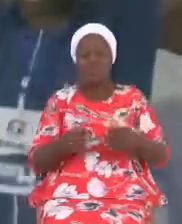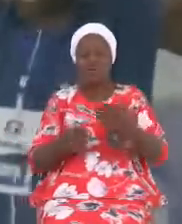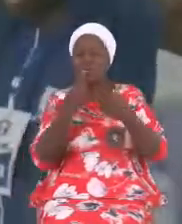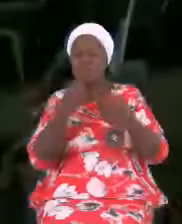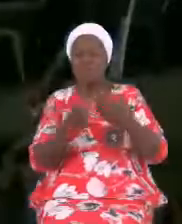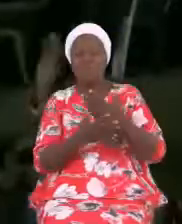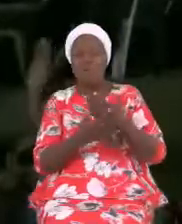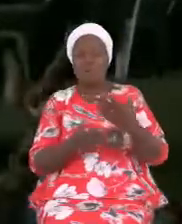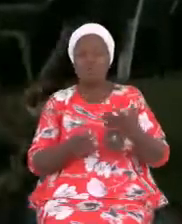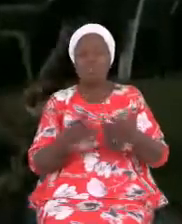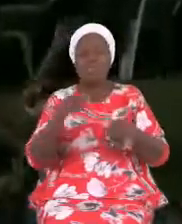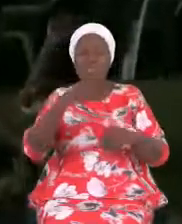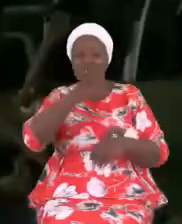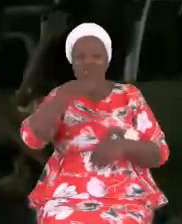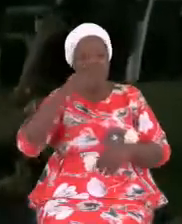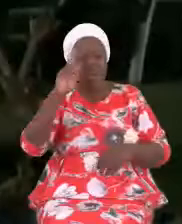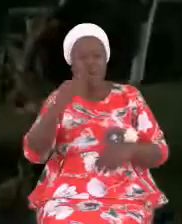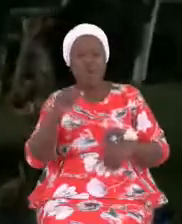Jesus' name.